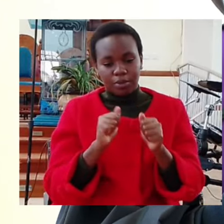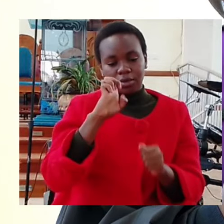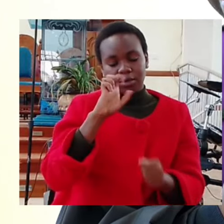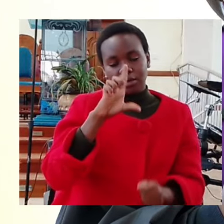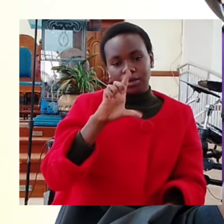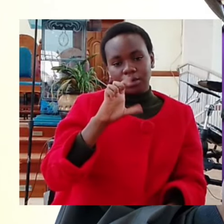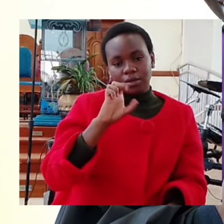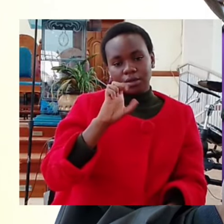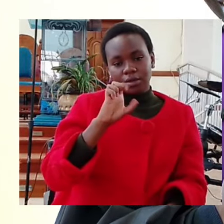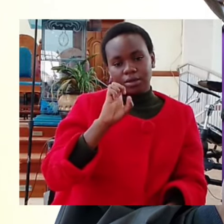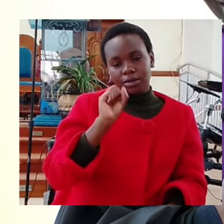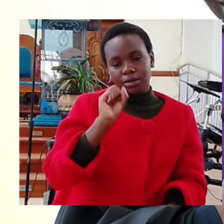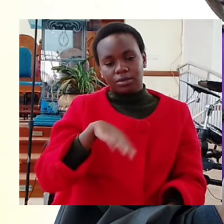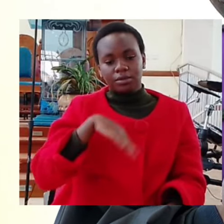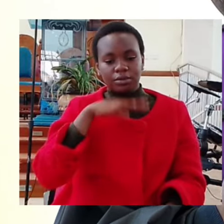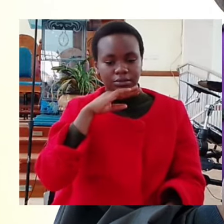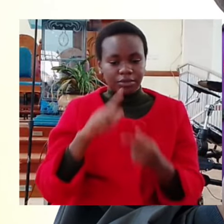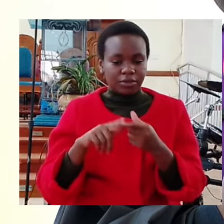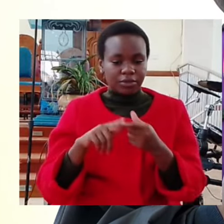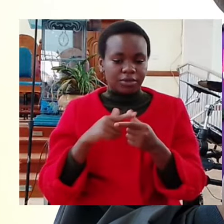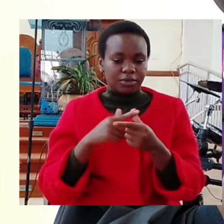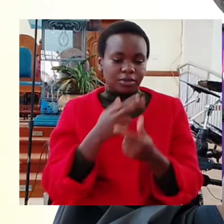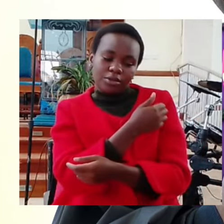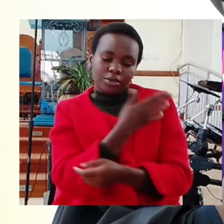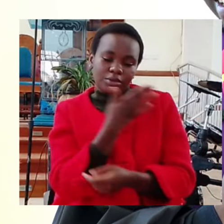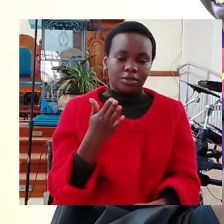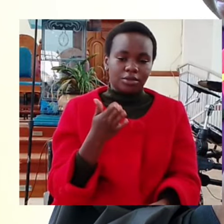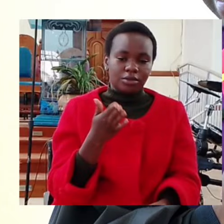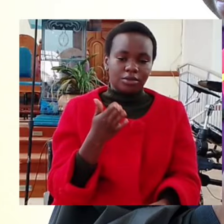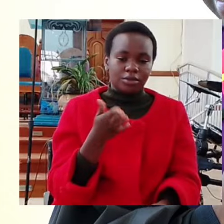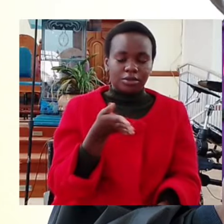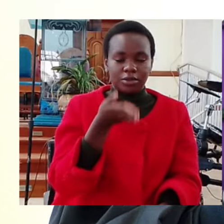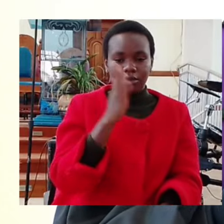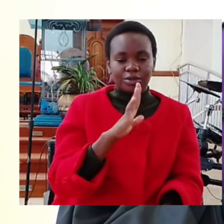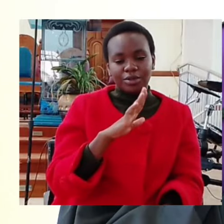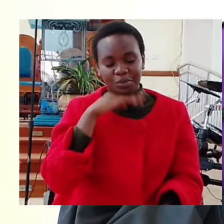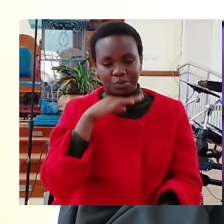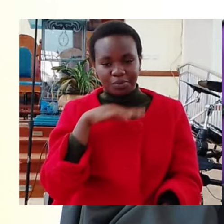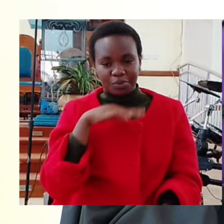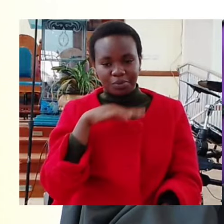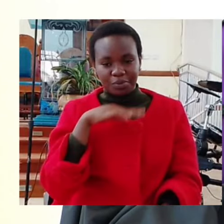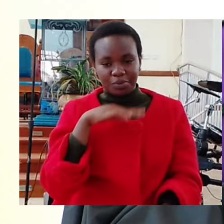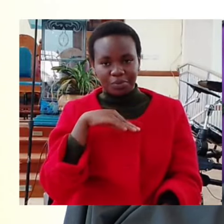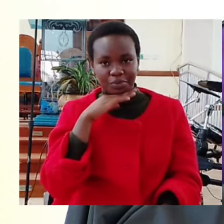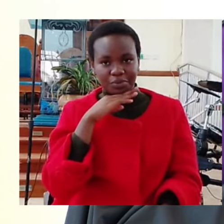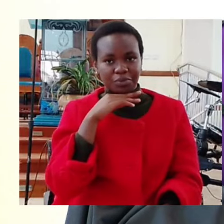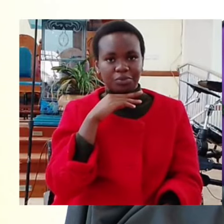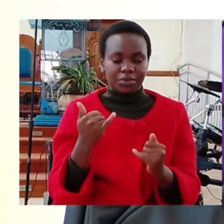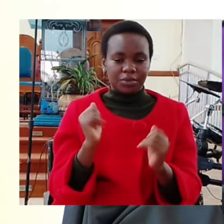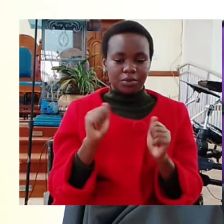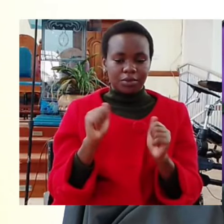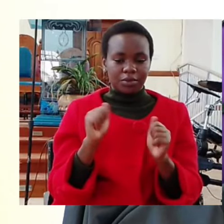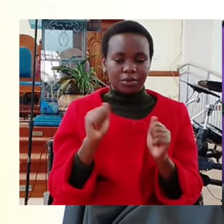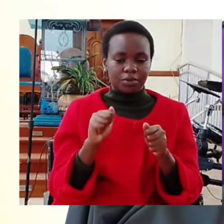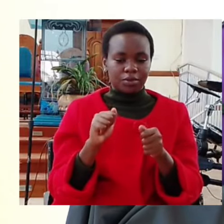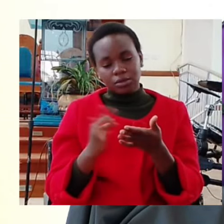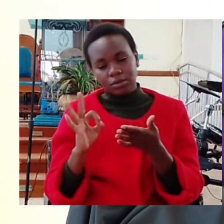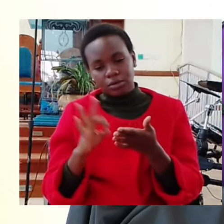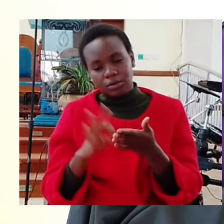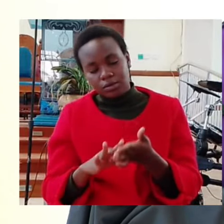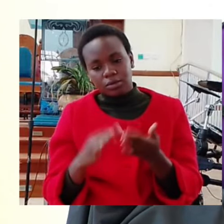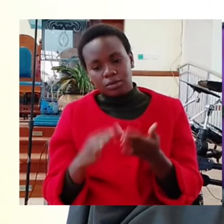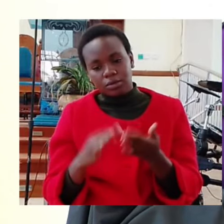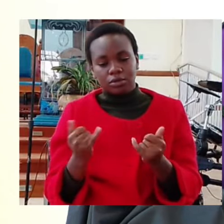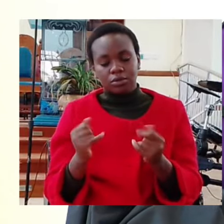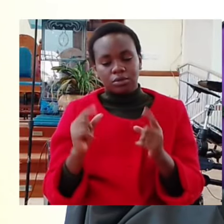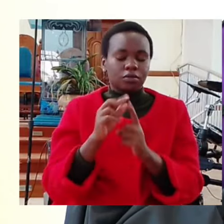Na hede wale thivitale hale, akata hada inyaka ya muadhani ni anga ora. Ya kuhikunga oru ogue. It is still the word of